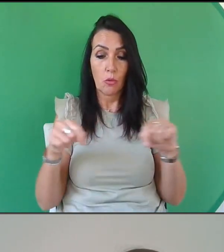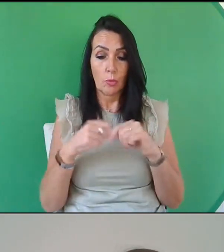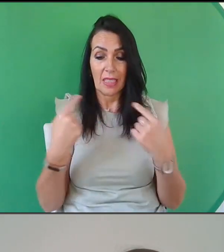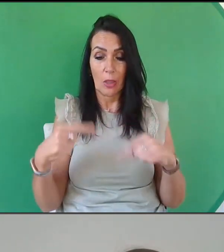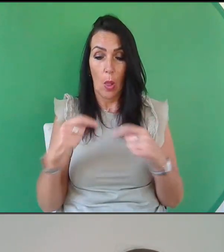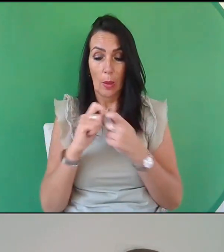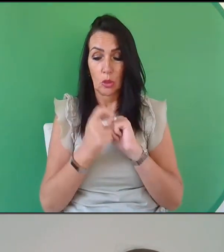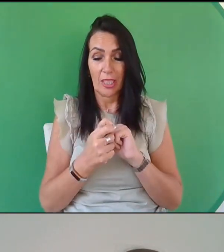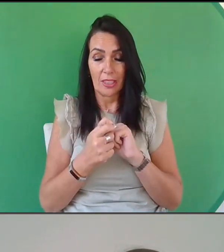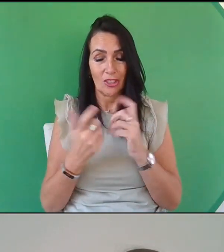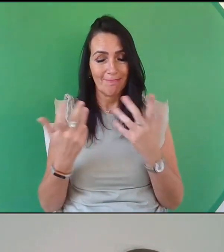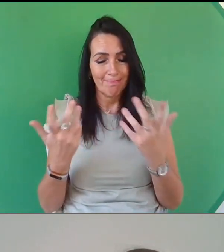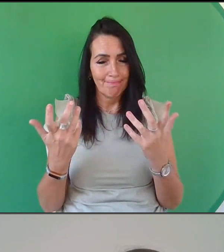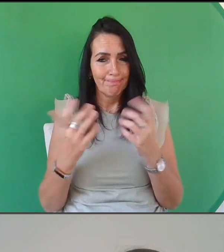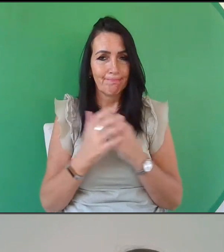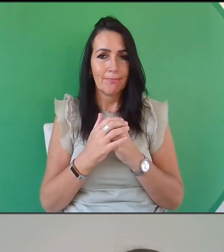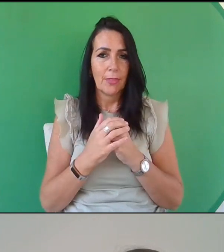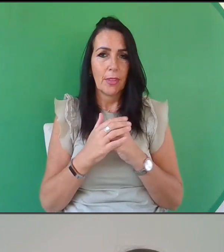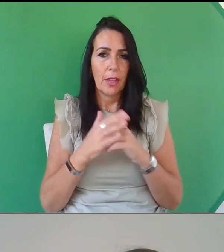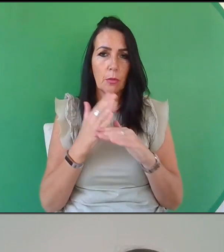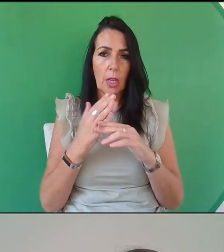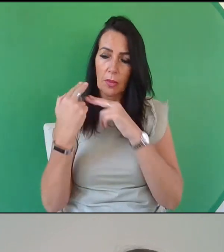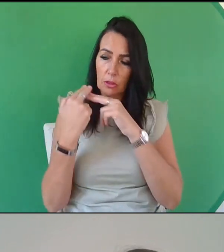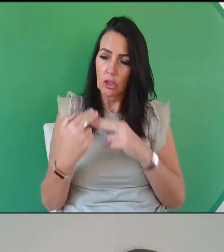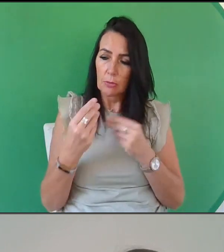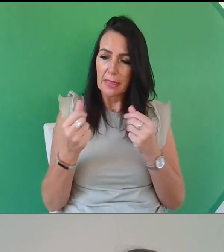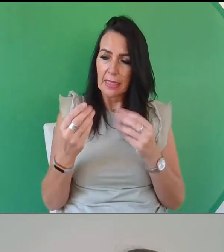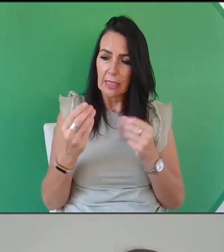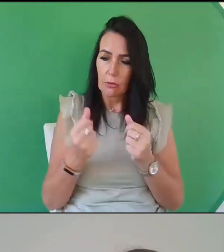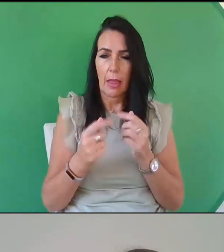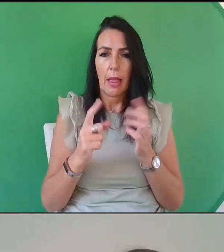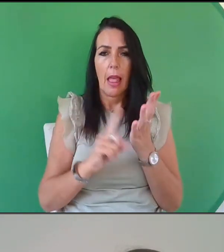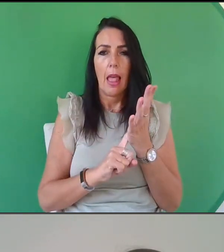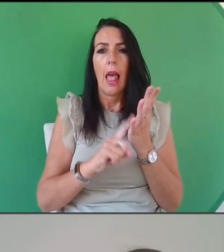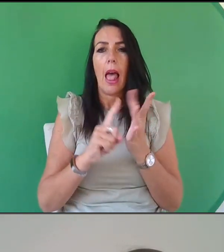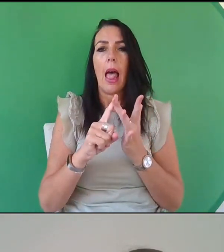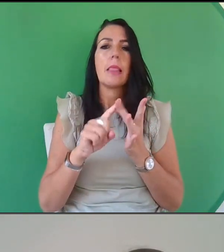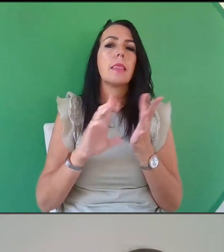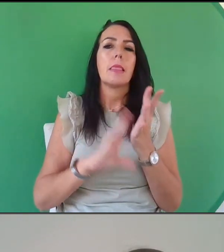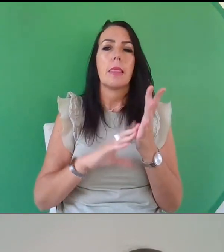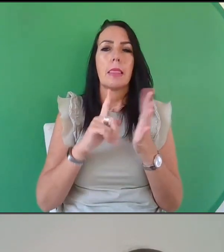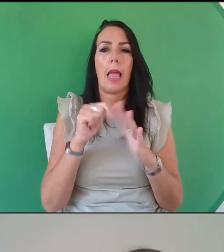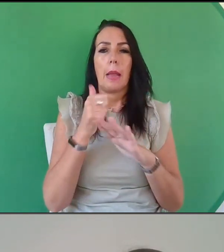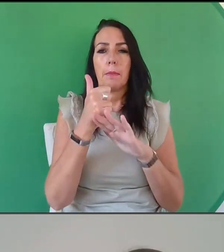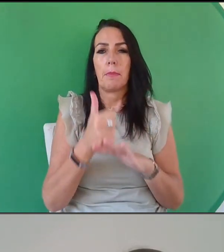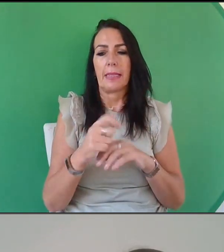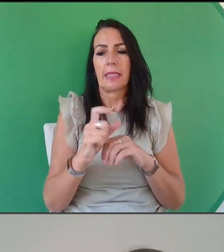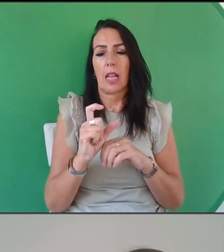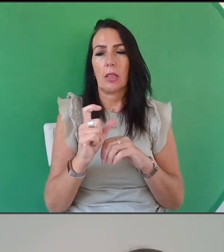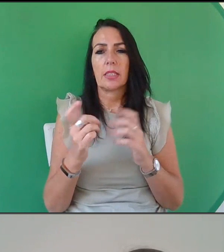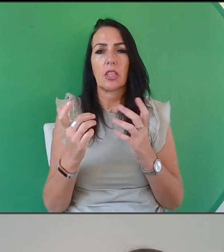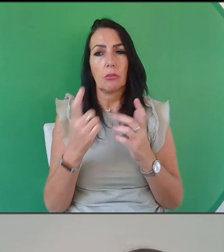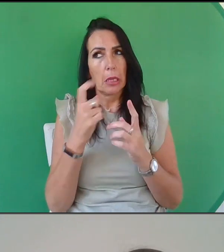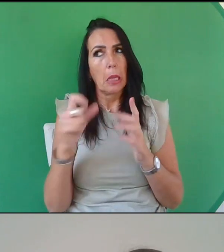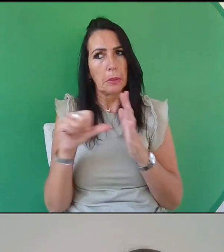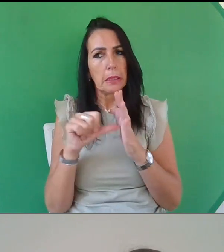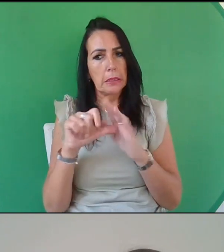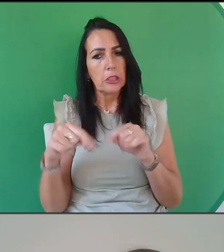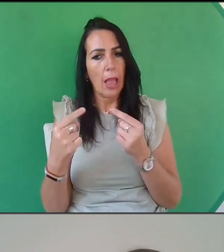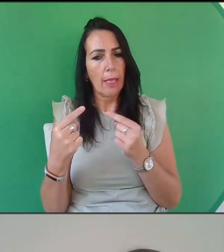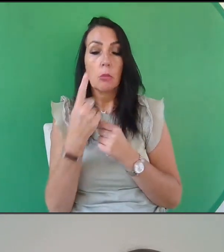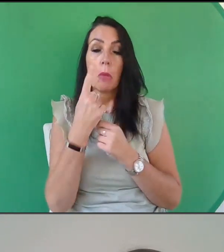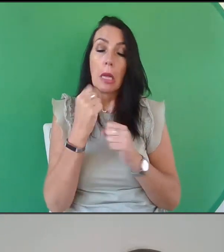and working with more traditional materials like lime-based plasters, so that can kind of cause their challenges. But it can be